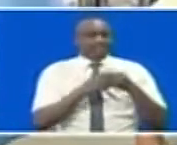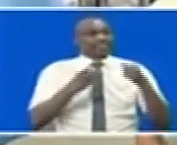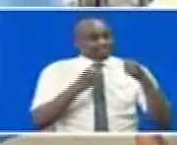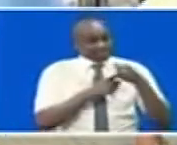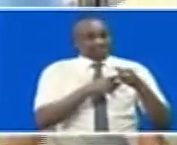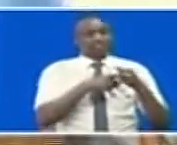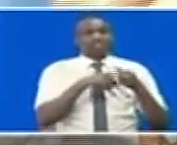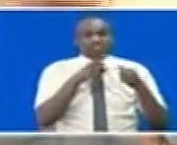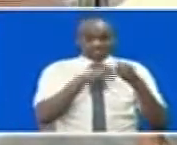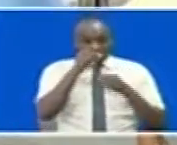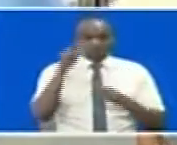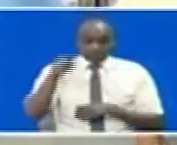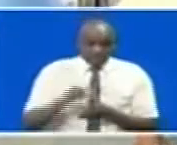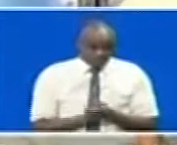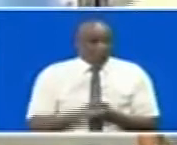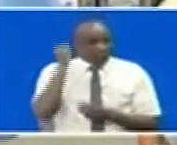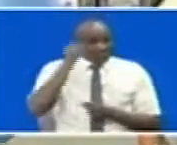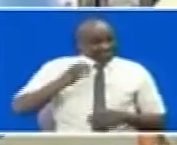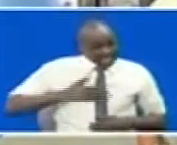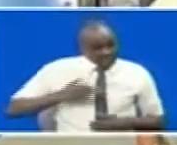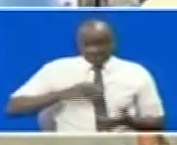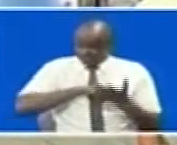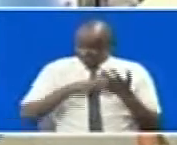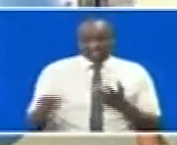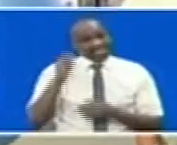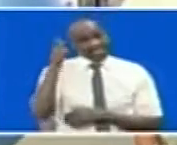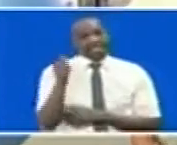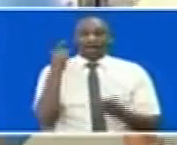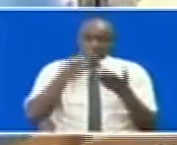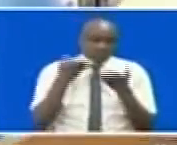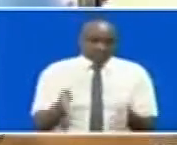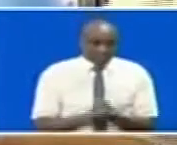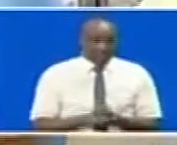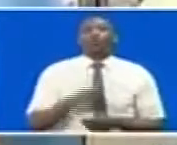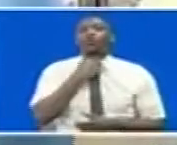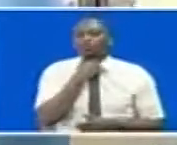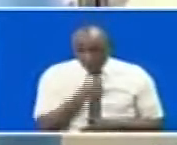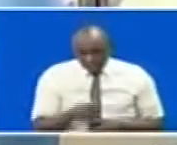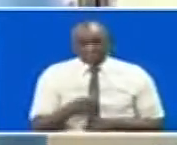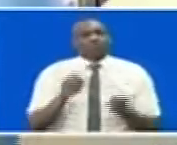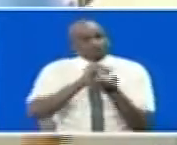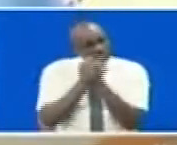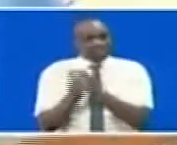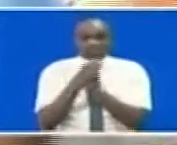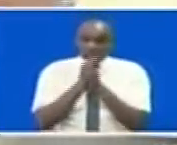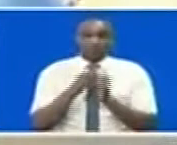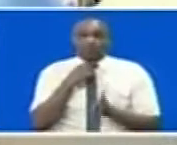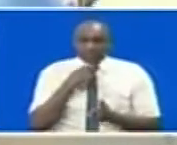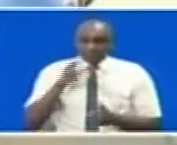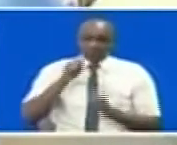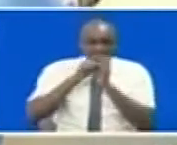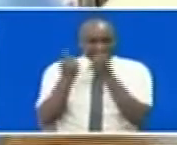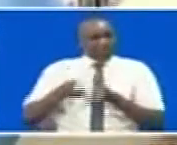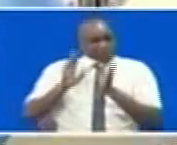date. The way we do our politics has failed this nation to date. We want to rewrite narratives. We want to come up with a different